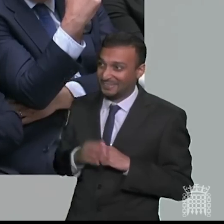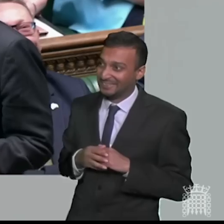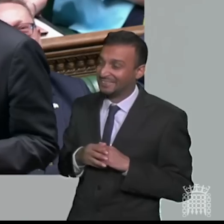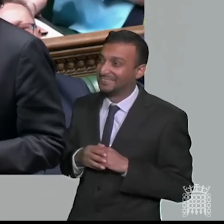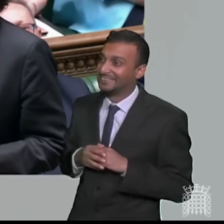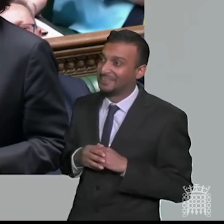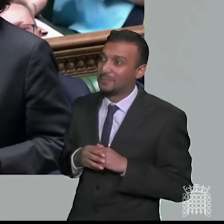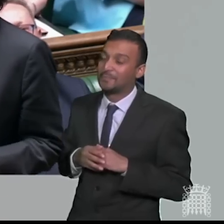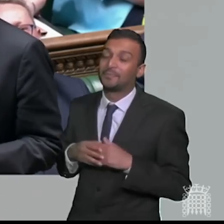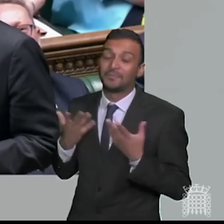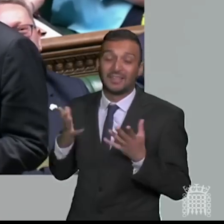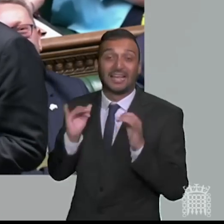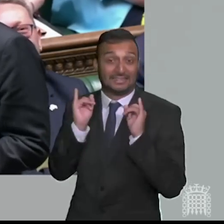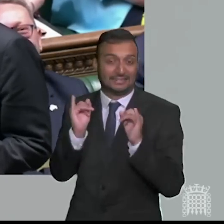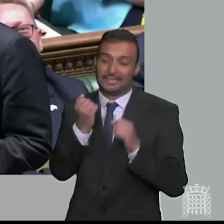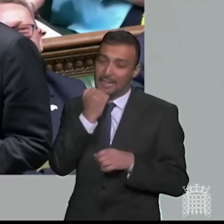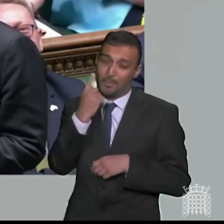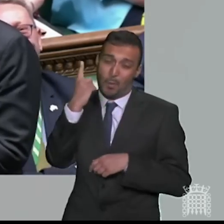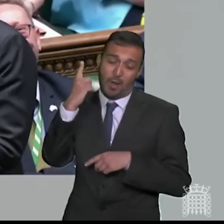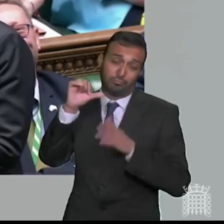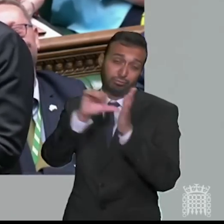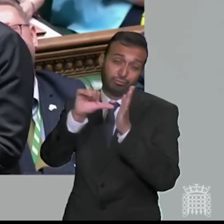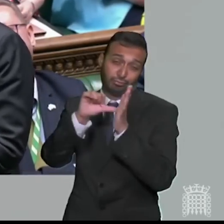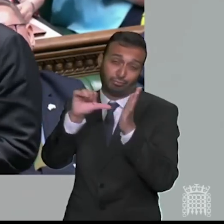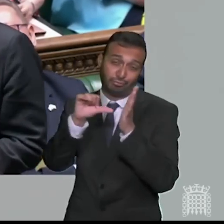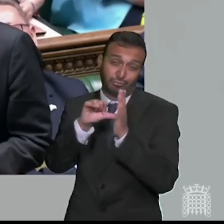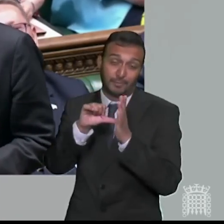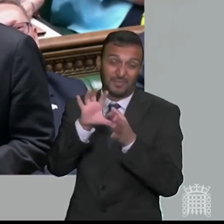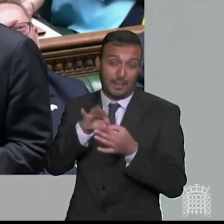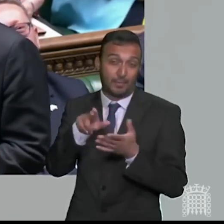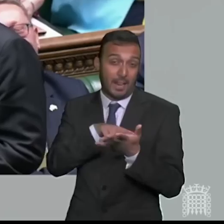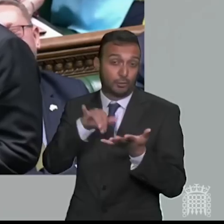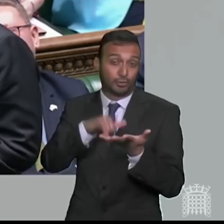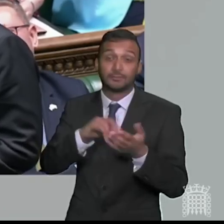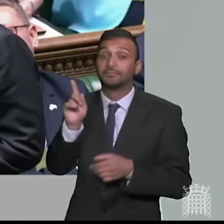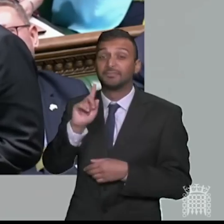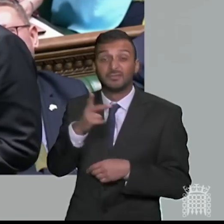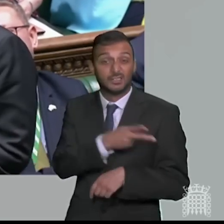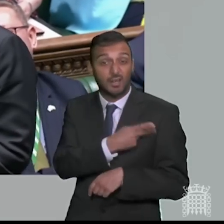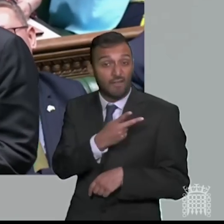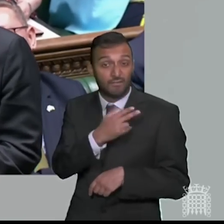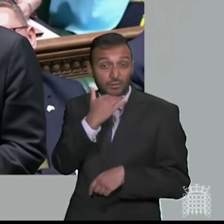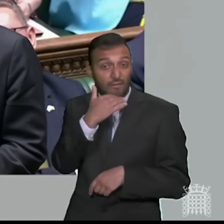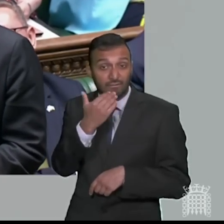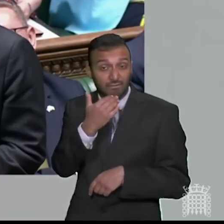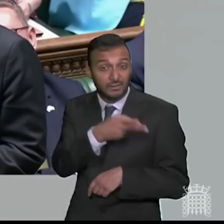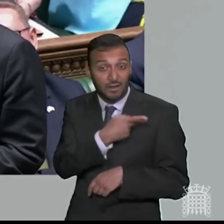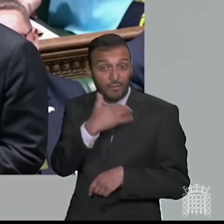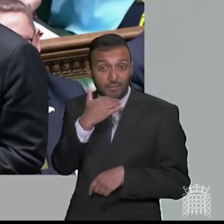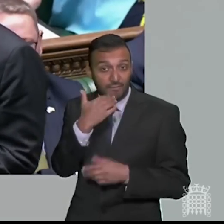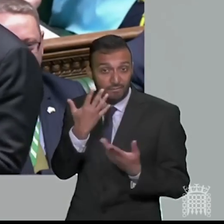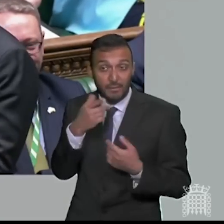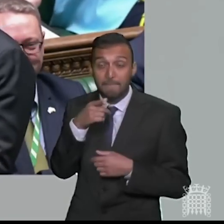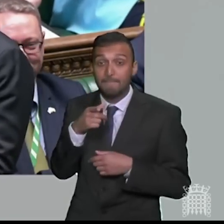number one problem that faces the health service across these isles is workforce. And research shows that Brexit